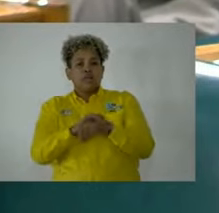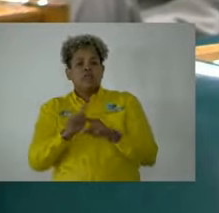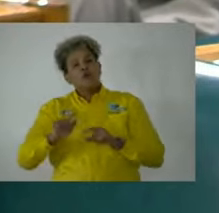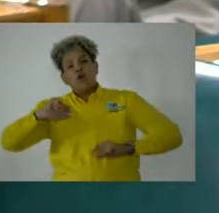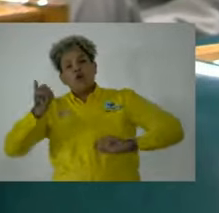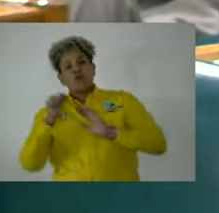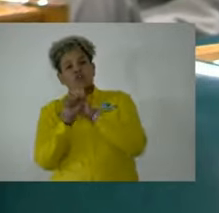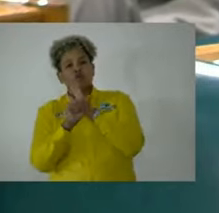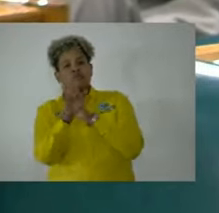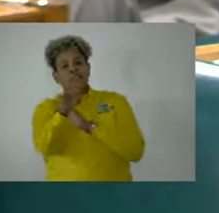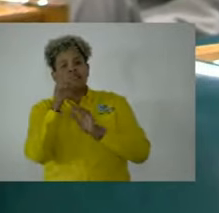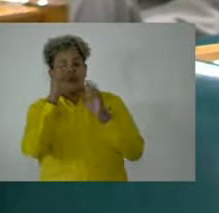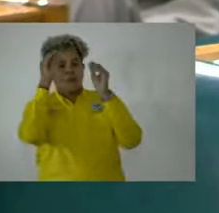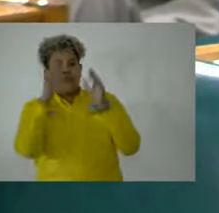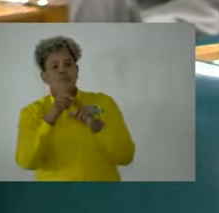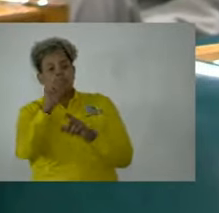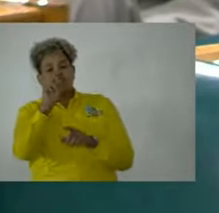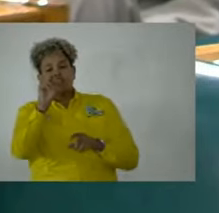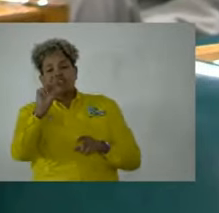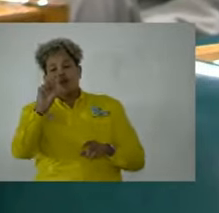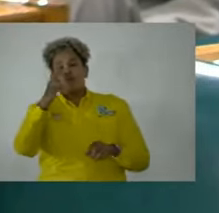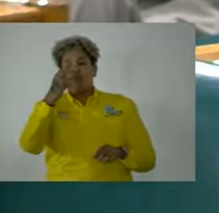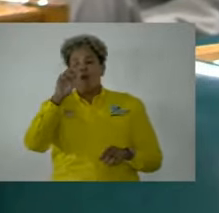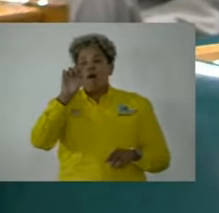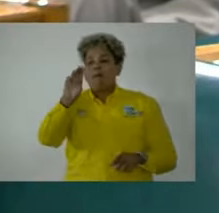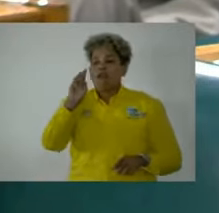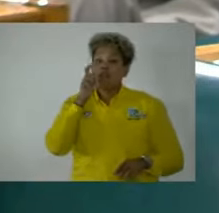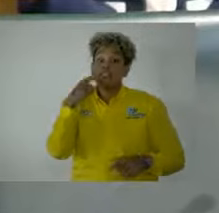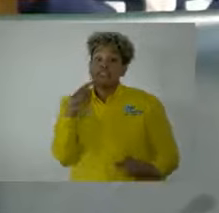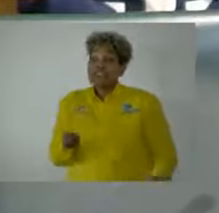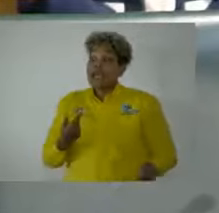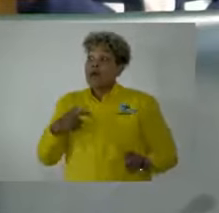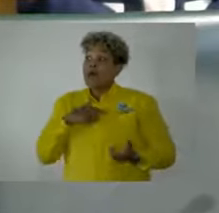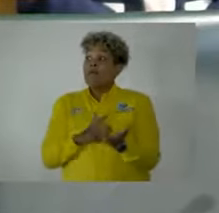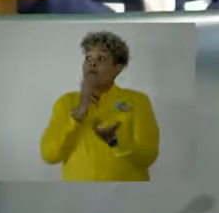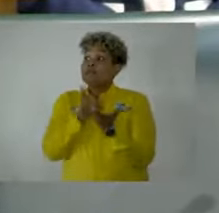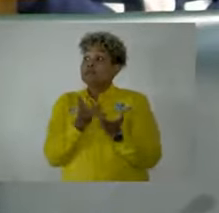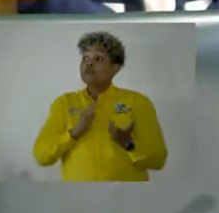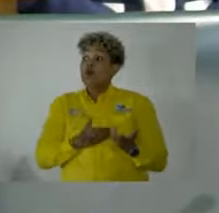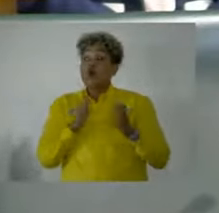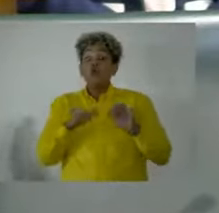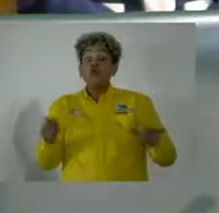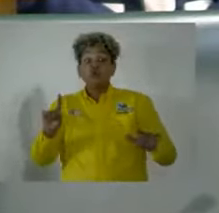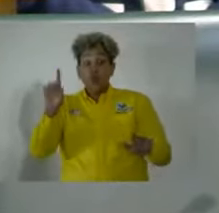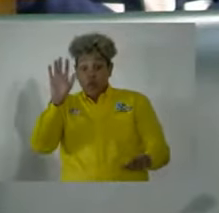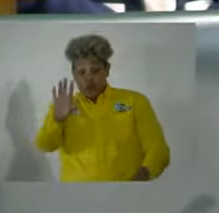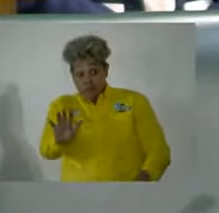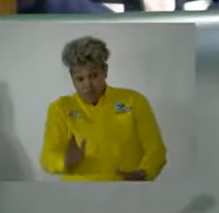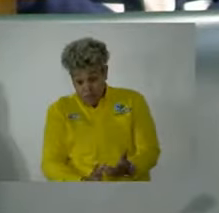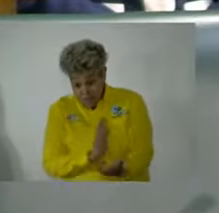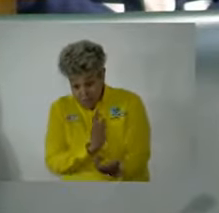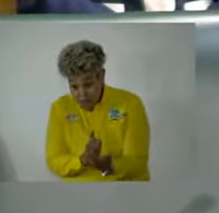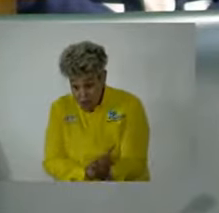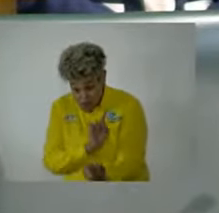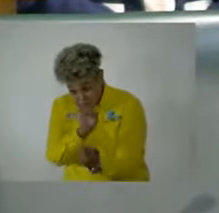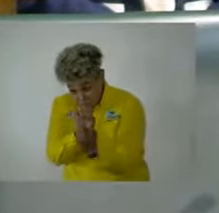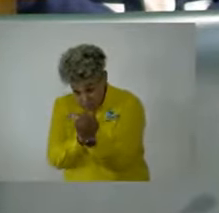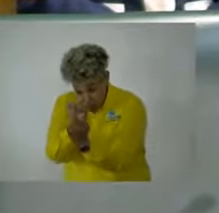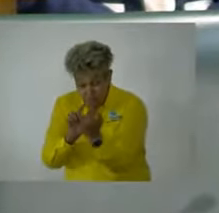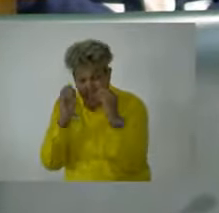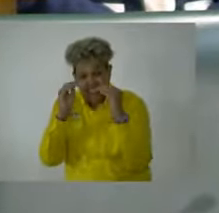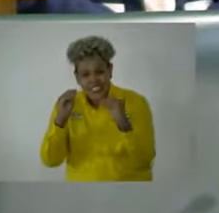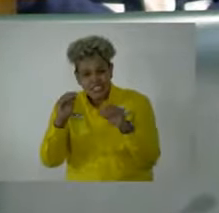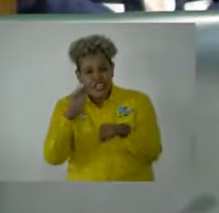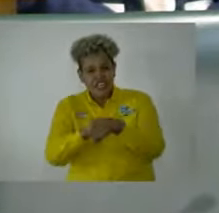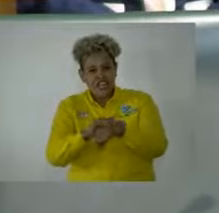subjects. As Professor Don Robotham recently put it, we must meet our children where they are and teach English